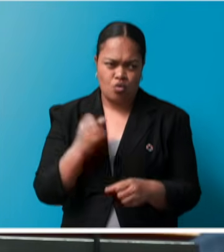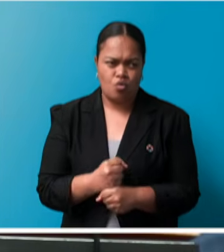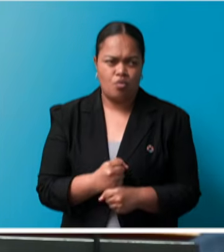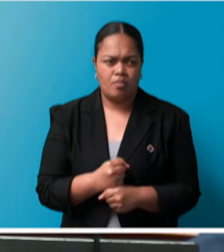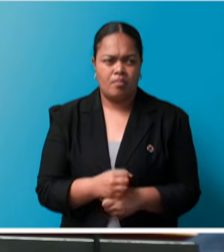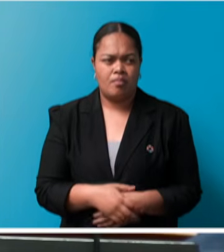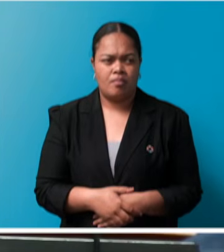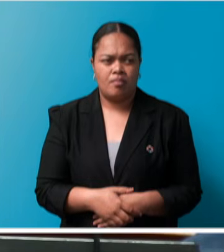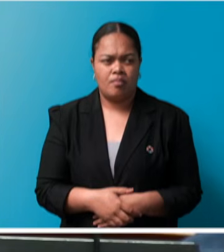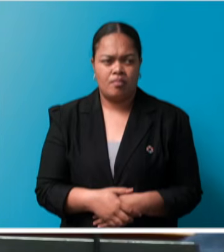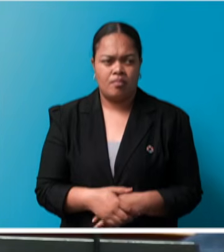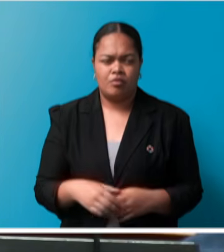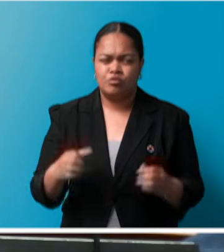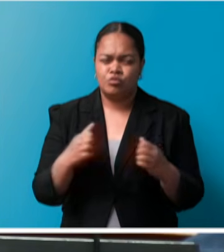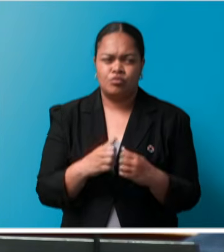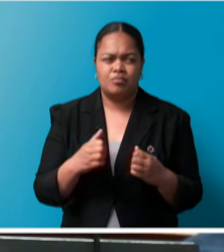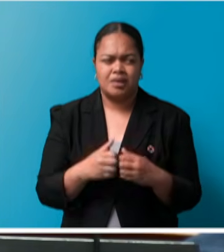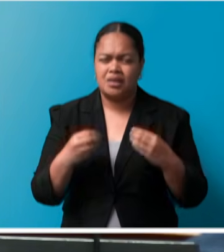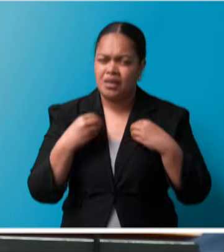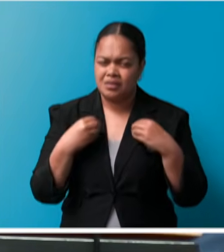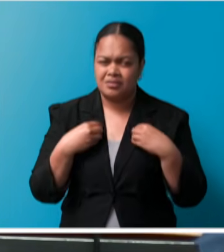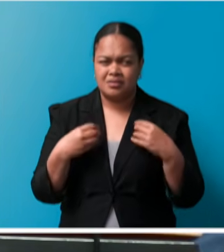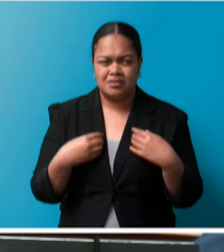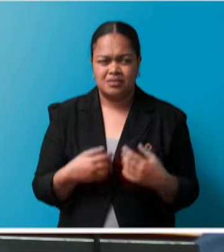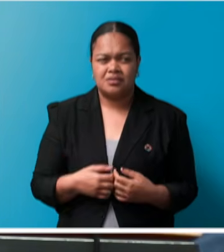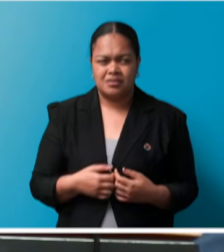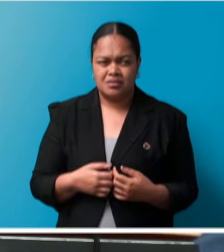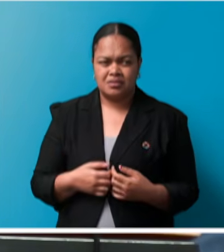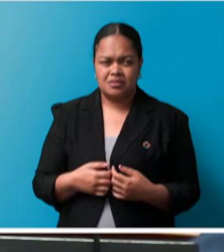there's so many entities where there were reputations.